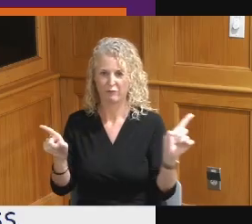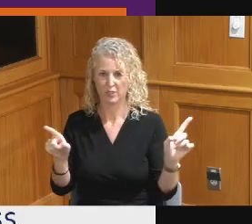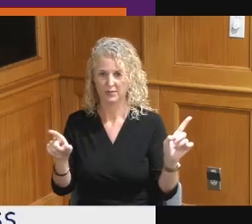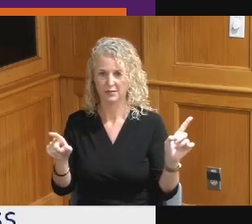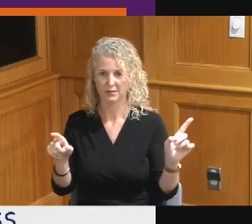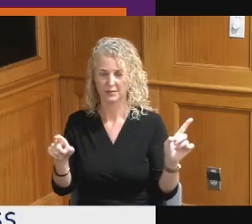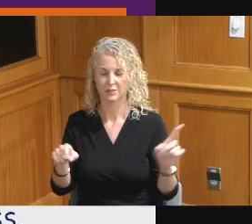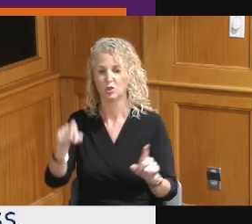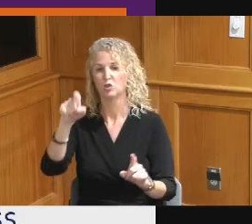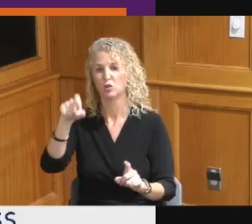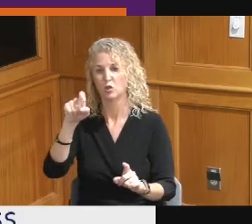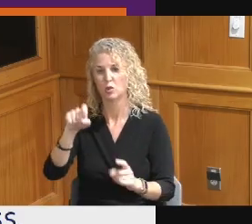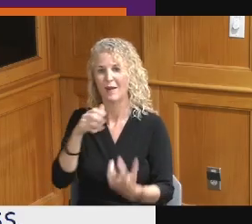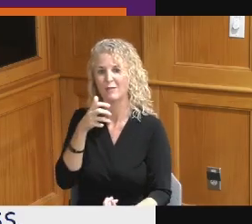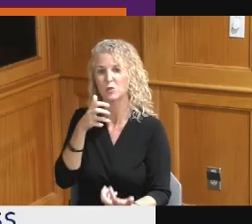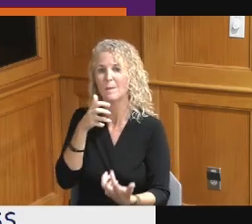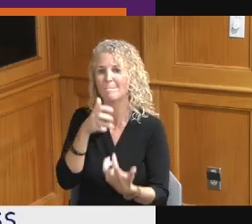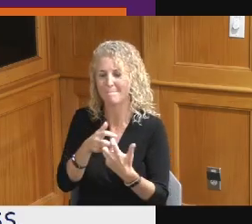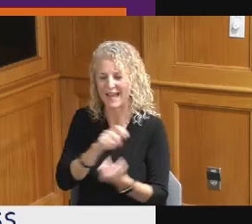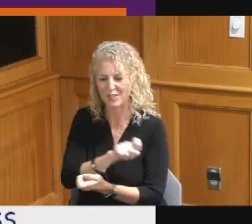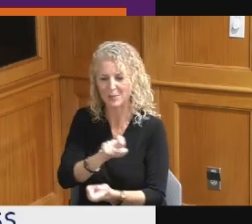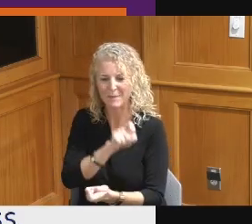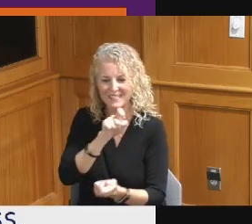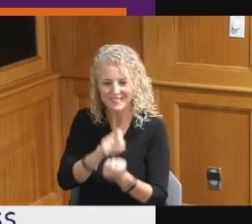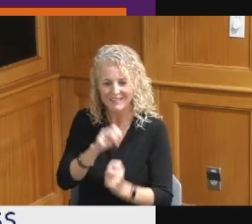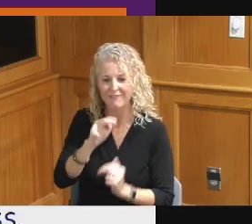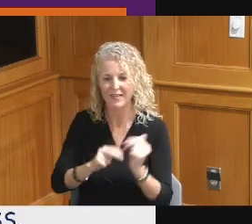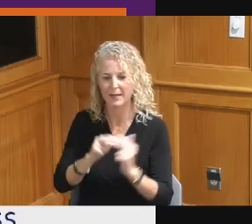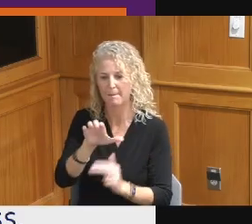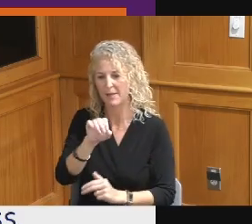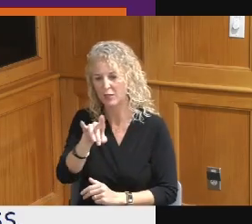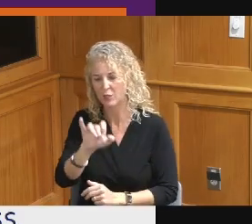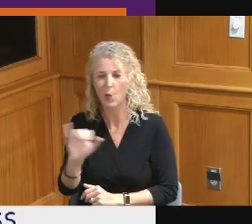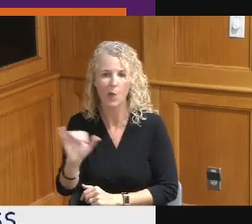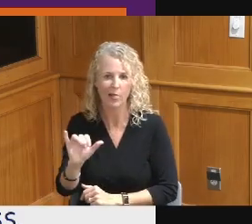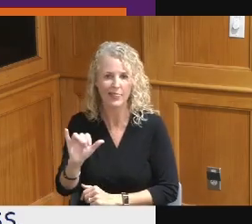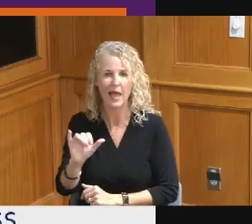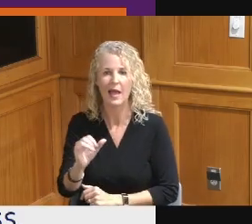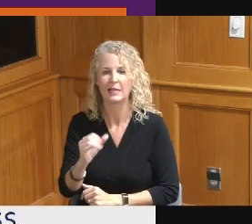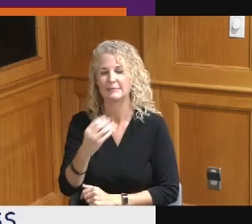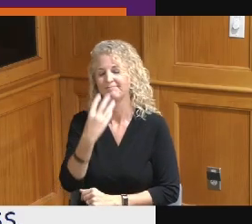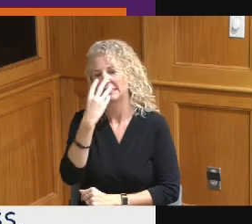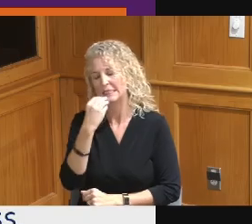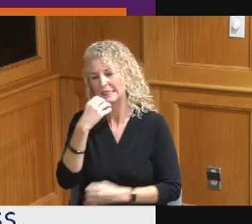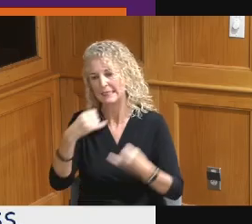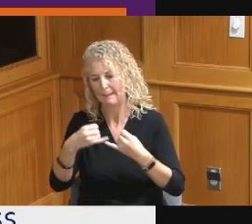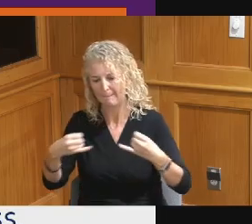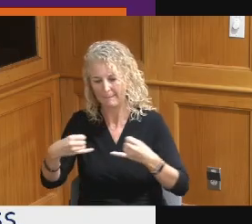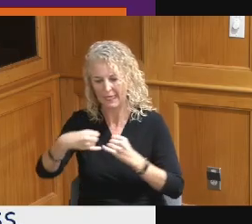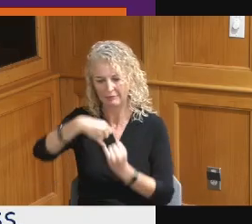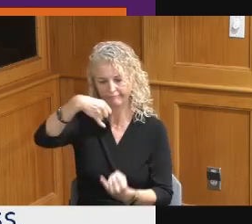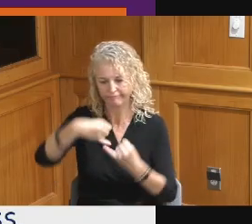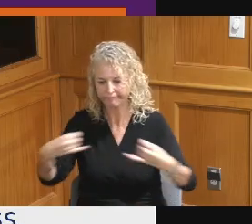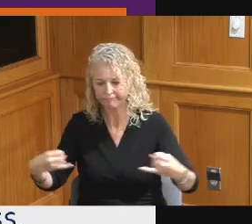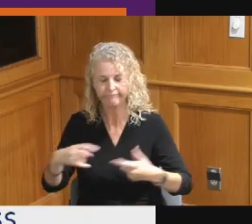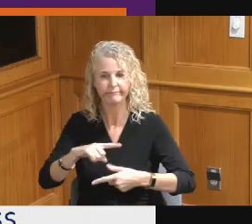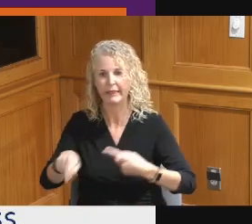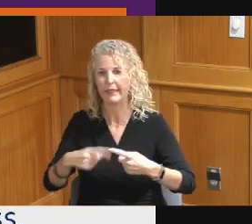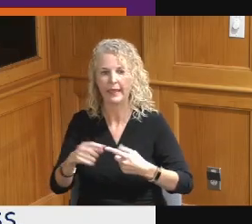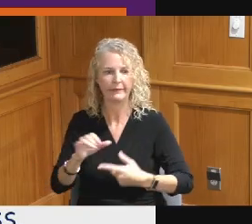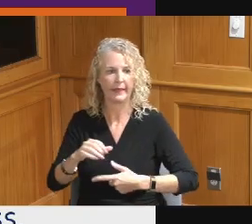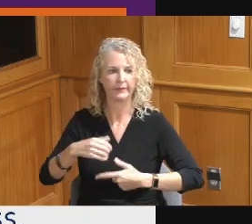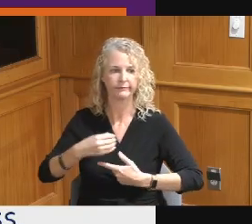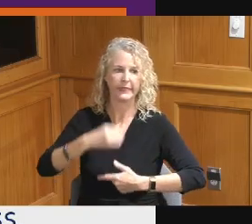have the necessary sleeping space, bathroom spaces, or certain building code elements you have to meet to actually get a certificate